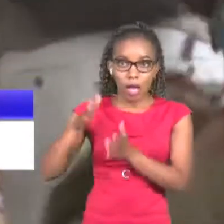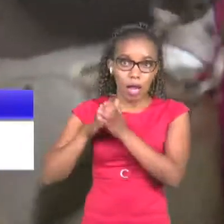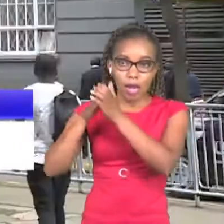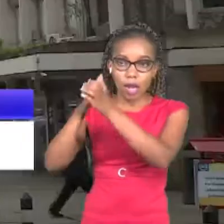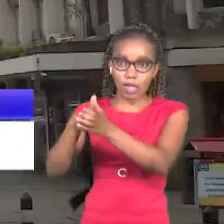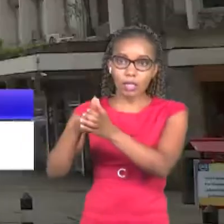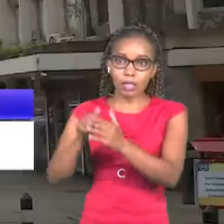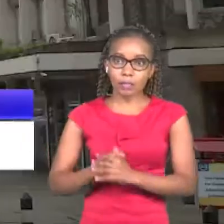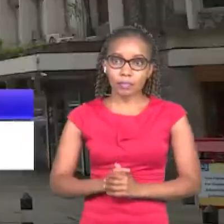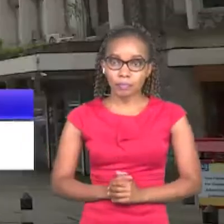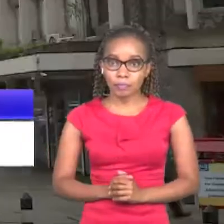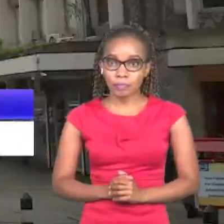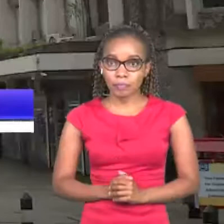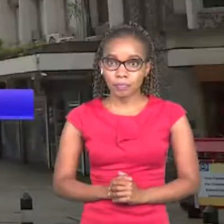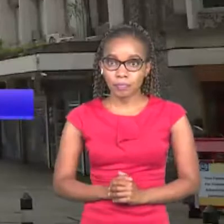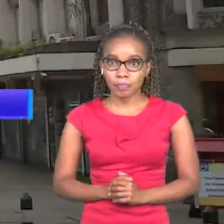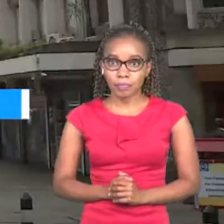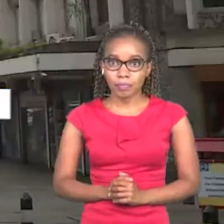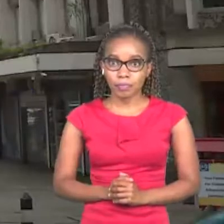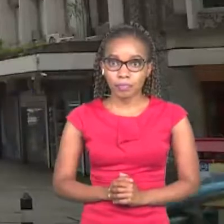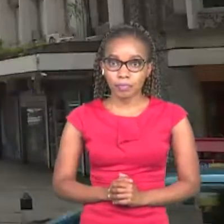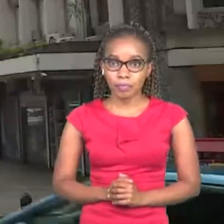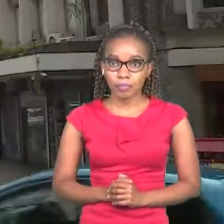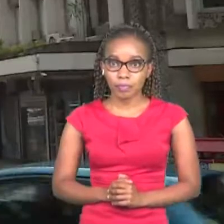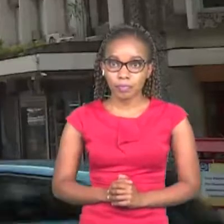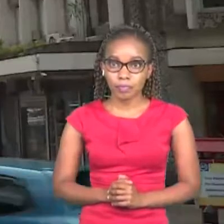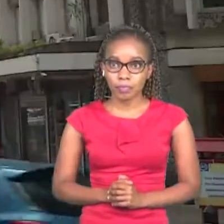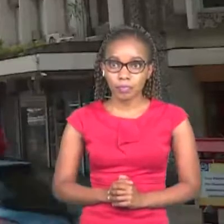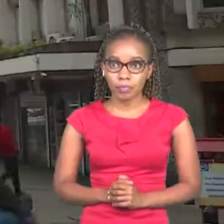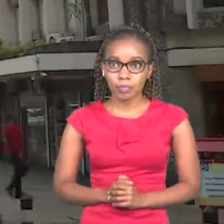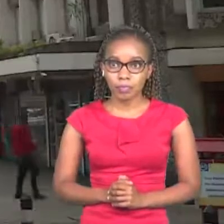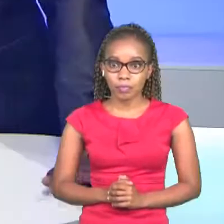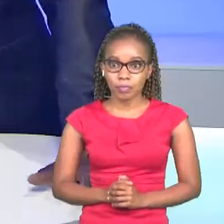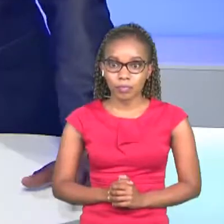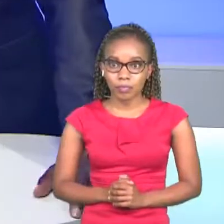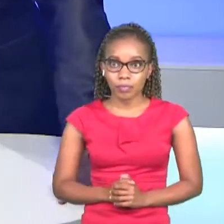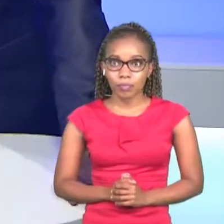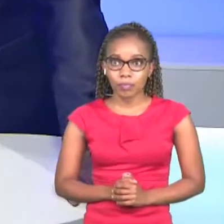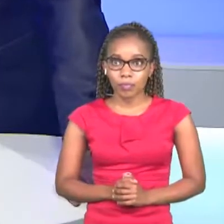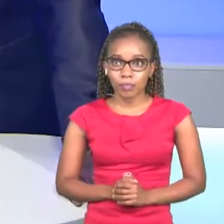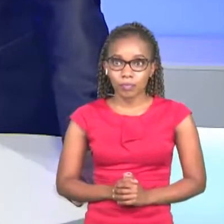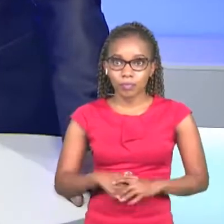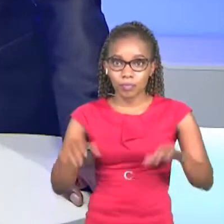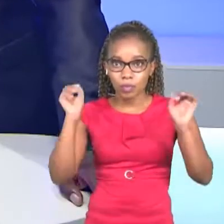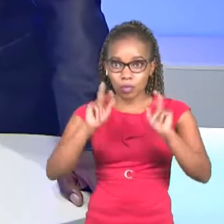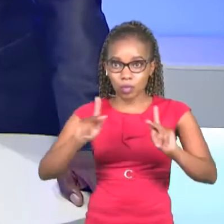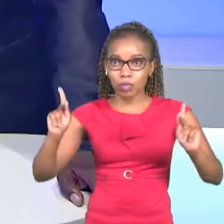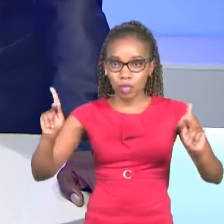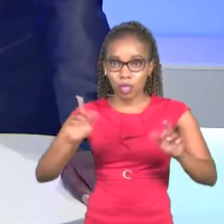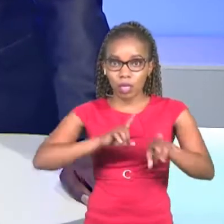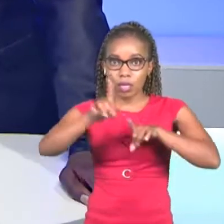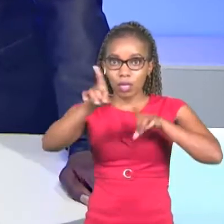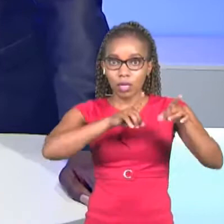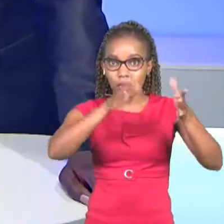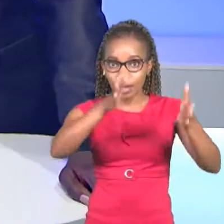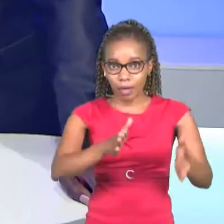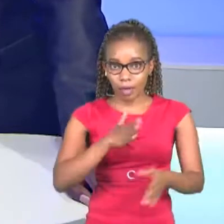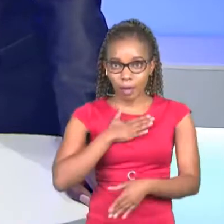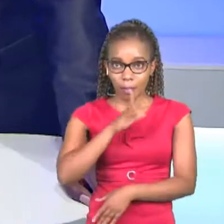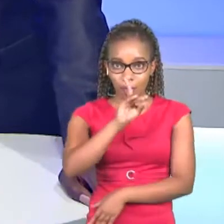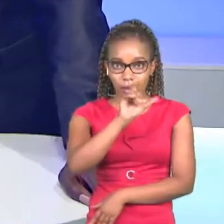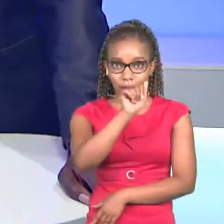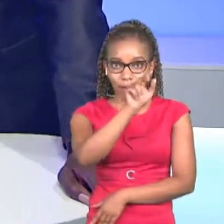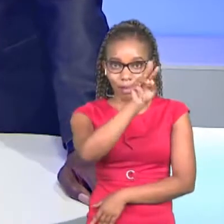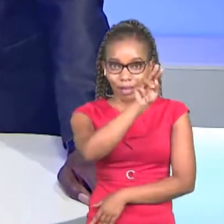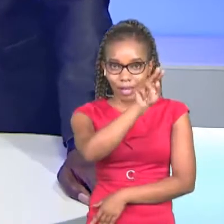Mwaluse Meshak, Switch TV, Nairobi. All right, my director, Don, the